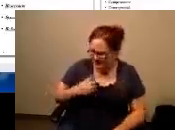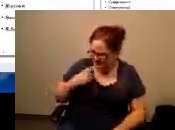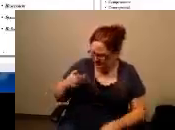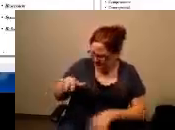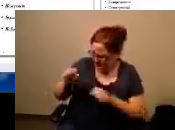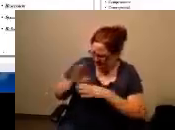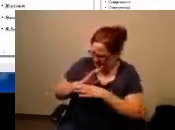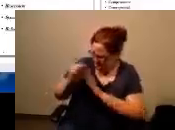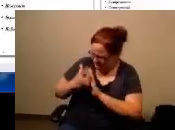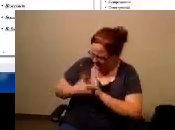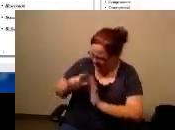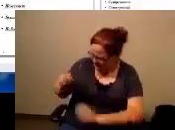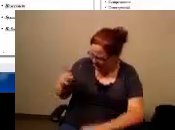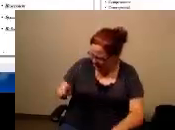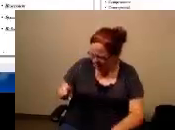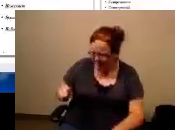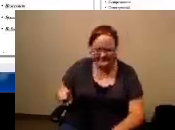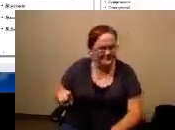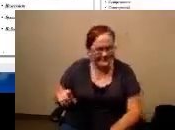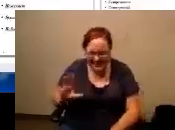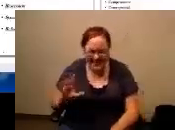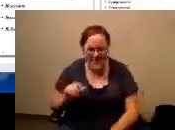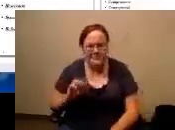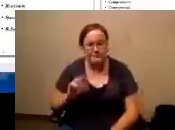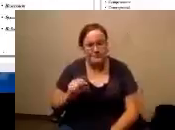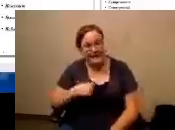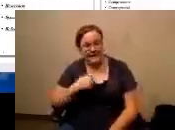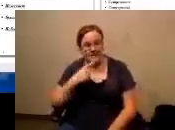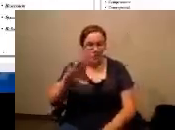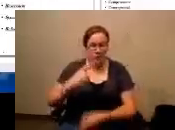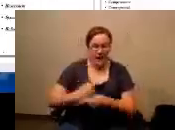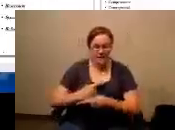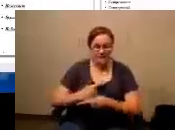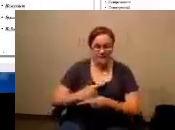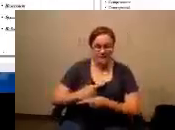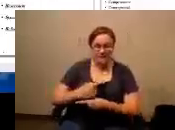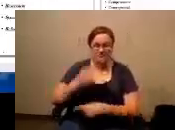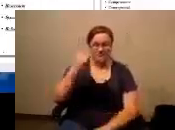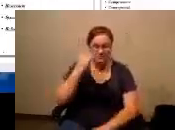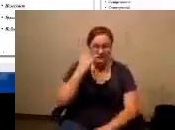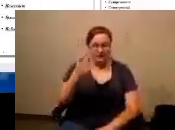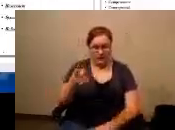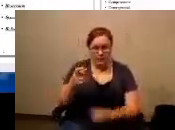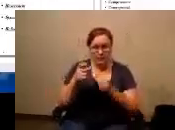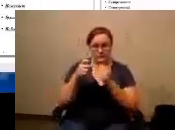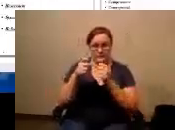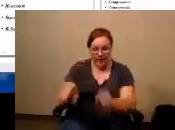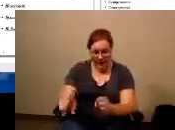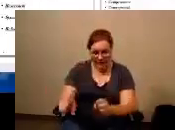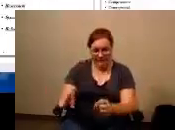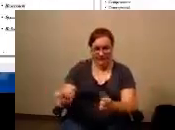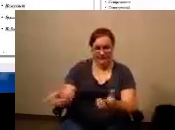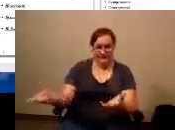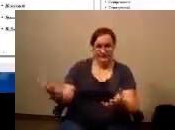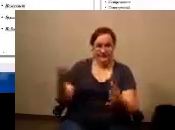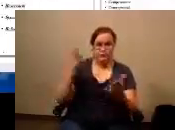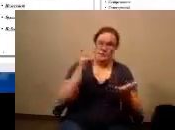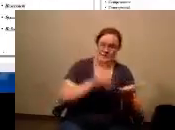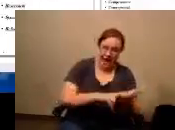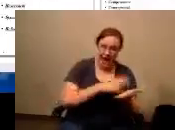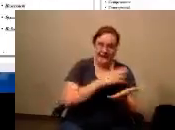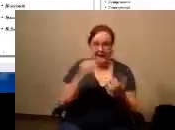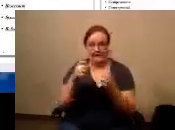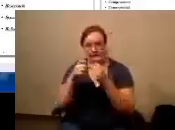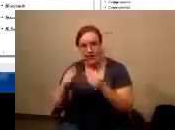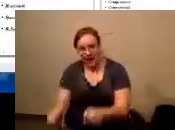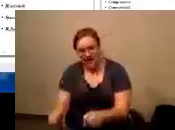For any chance? No, I said, you're right. You're right. If you endorse and cash